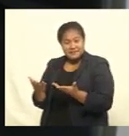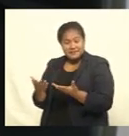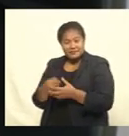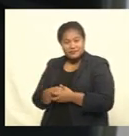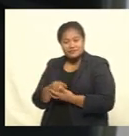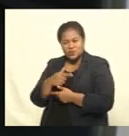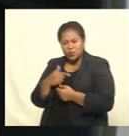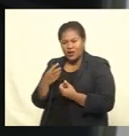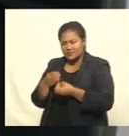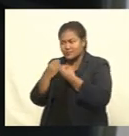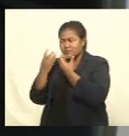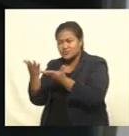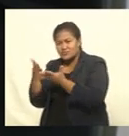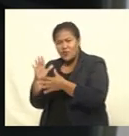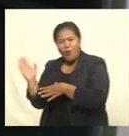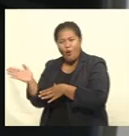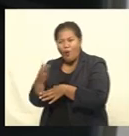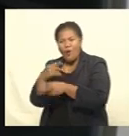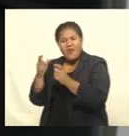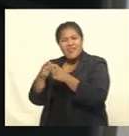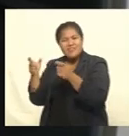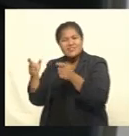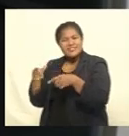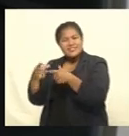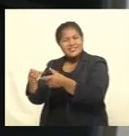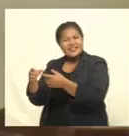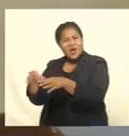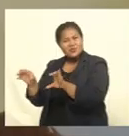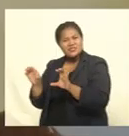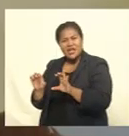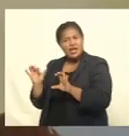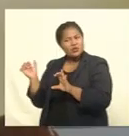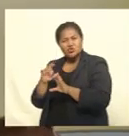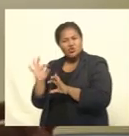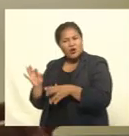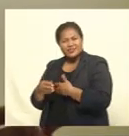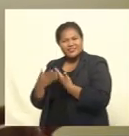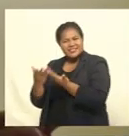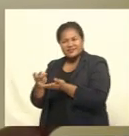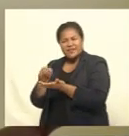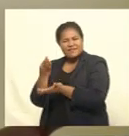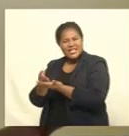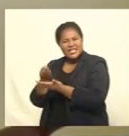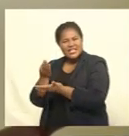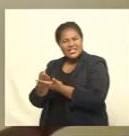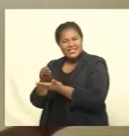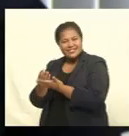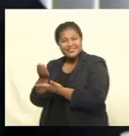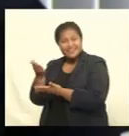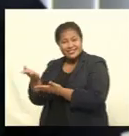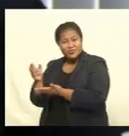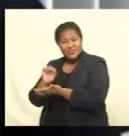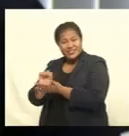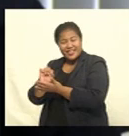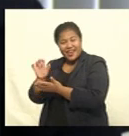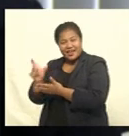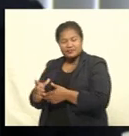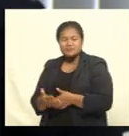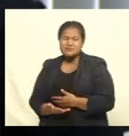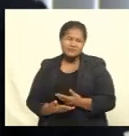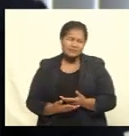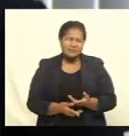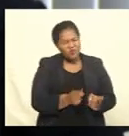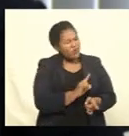have informed all municipal councils that they should not be charging any stall fees to these vendors. What is the